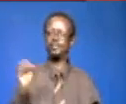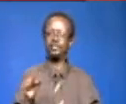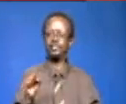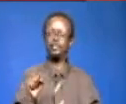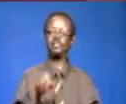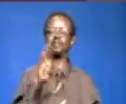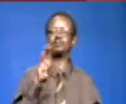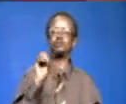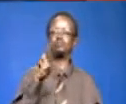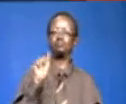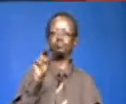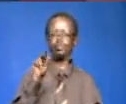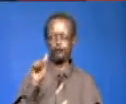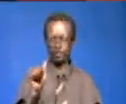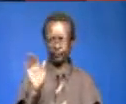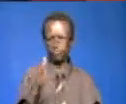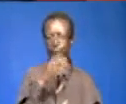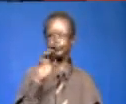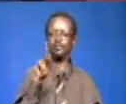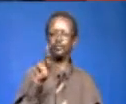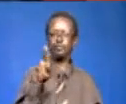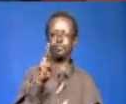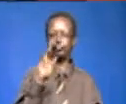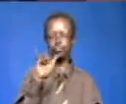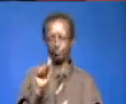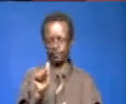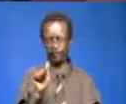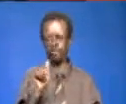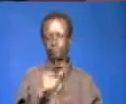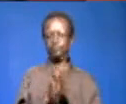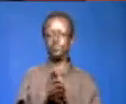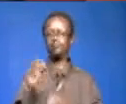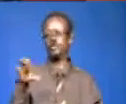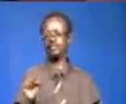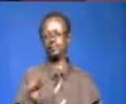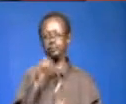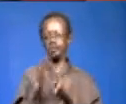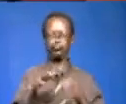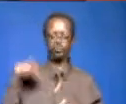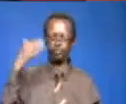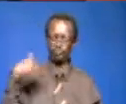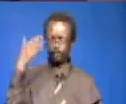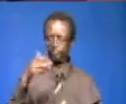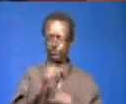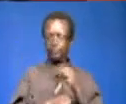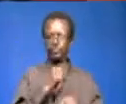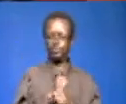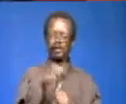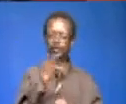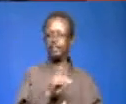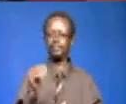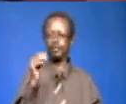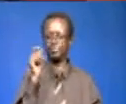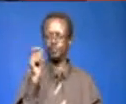will Akuria be a minister in this country, Madam Speaker? If every election, year in and Apokot, year in, year out, we have